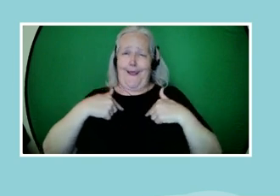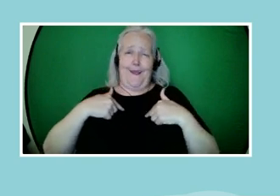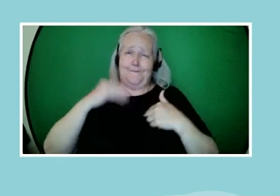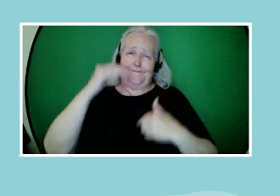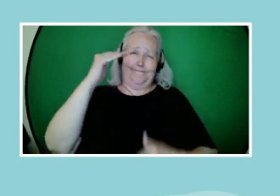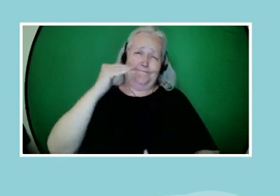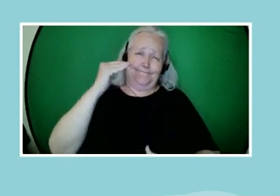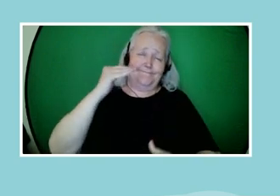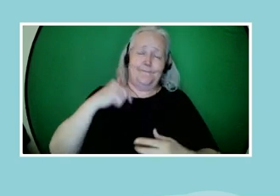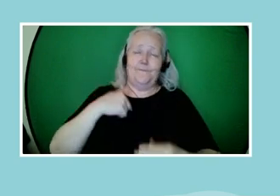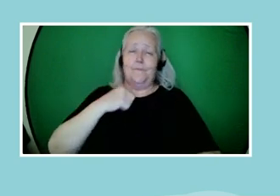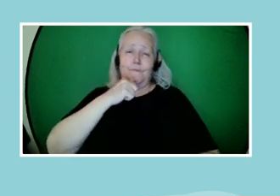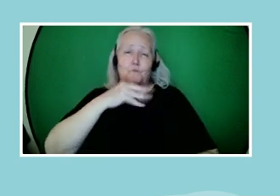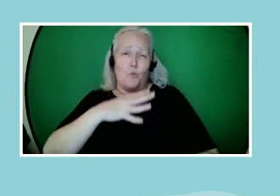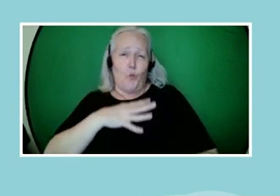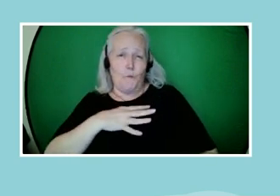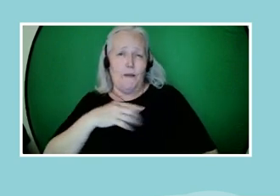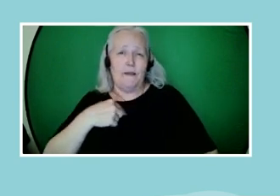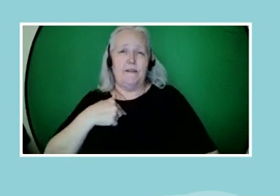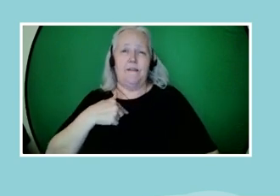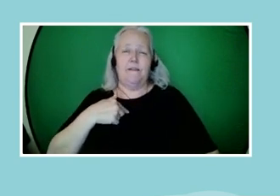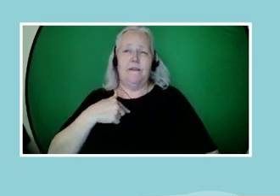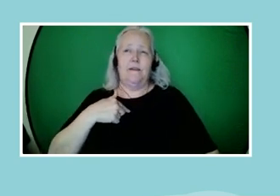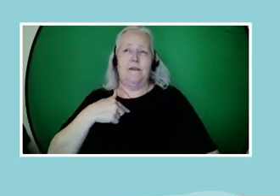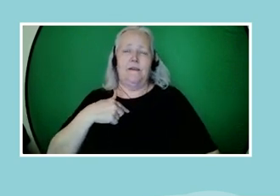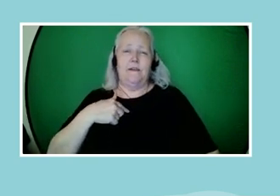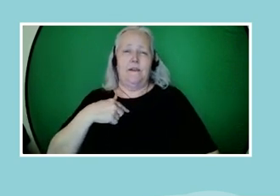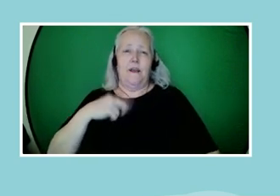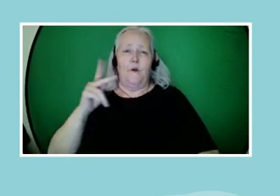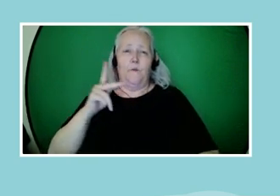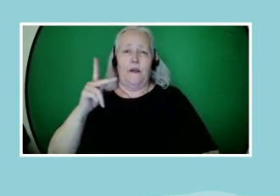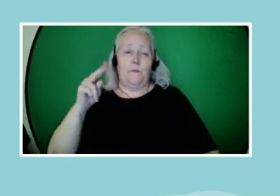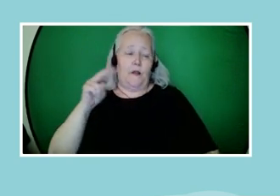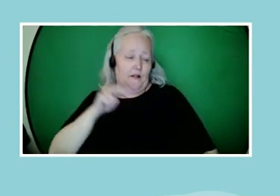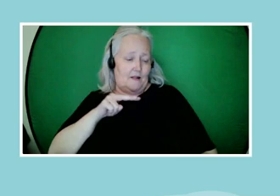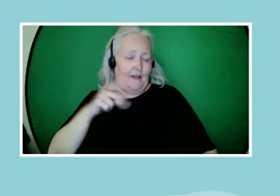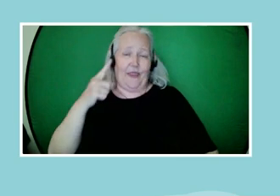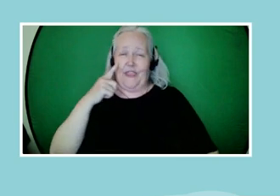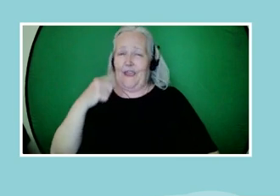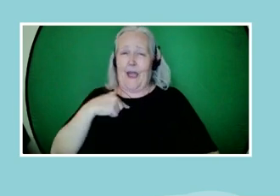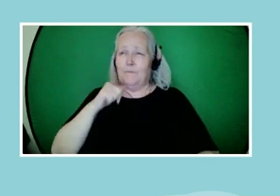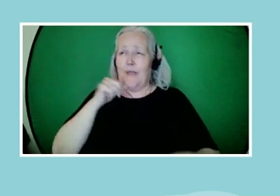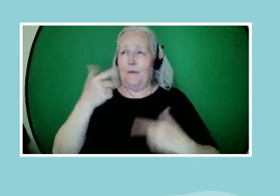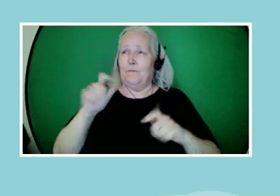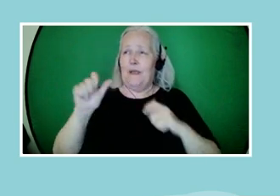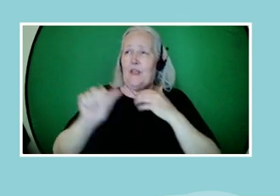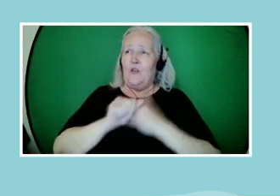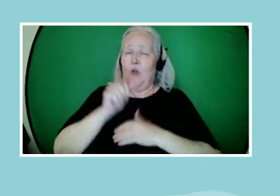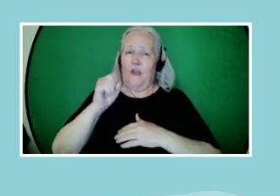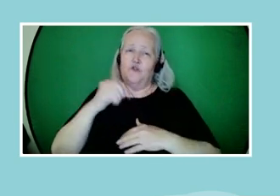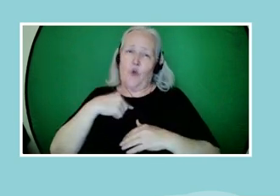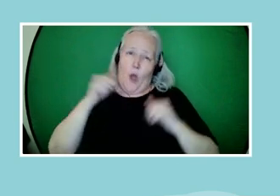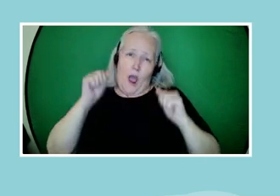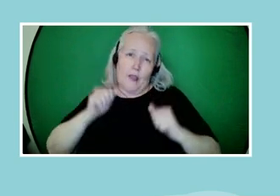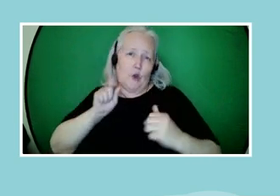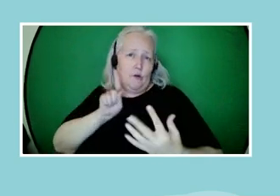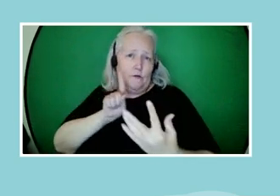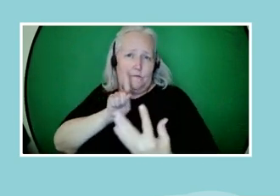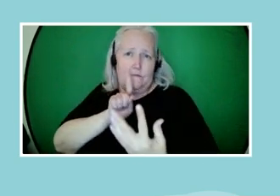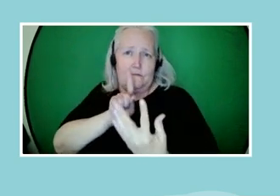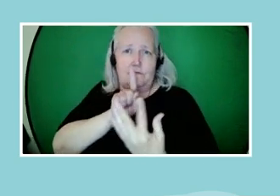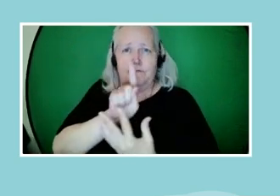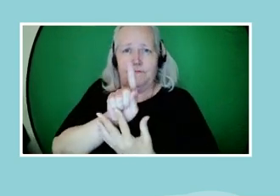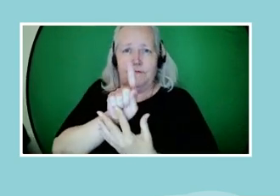woman. I don't think people find me particularly threatening. And so I was able to come in there and actually raise